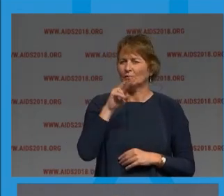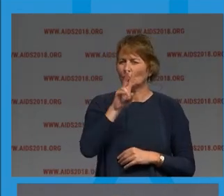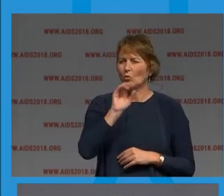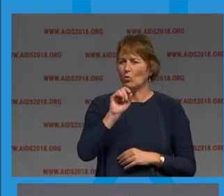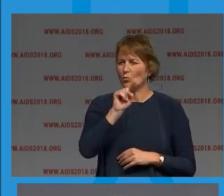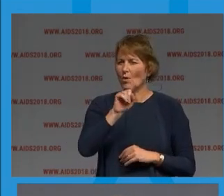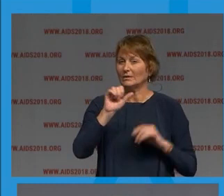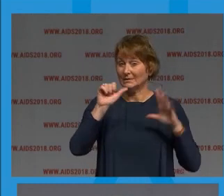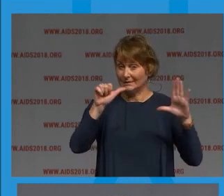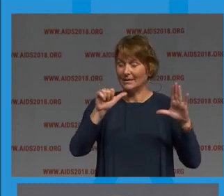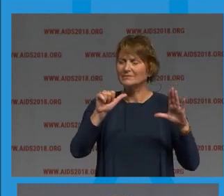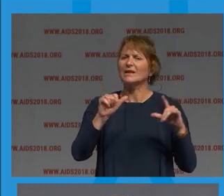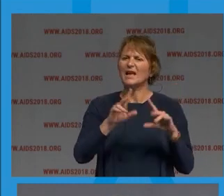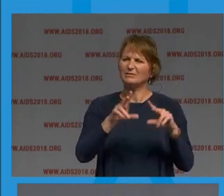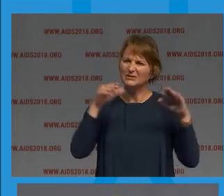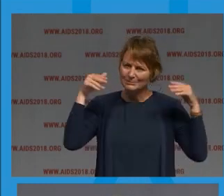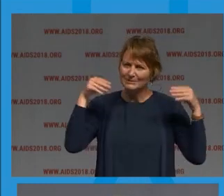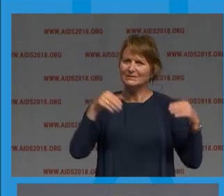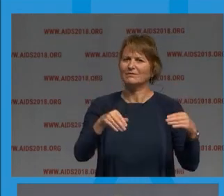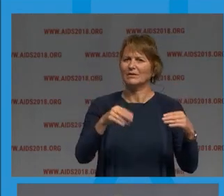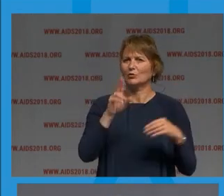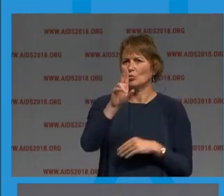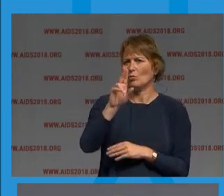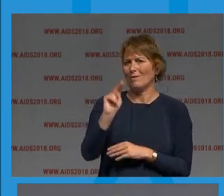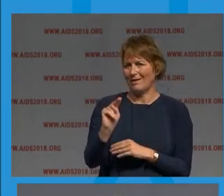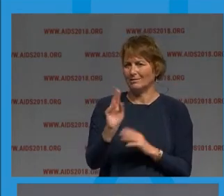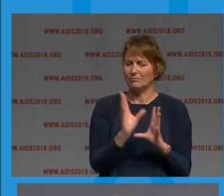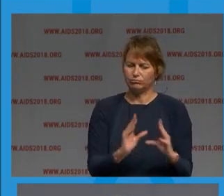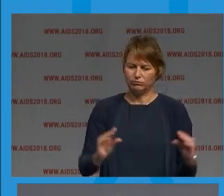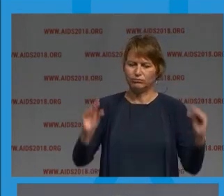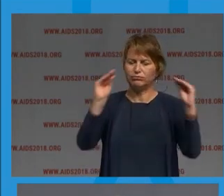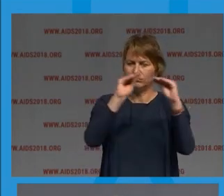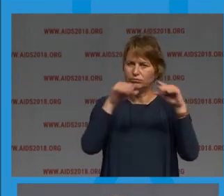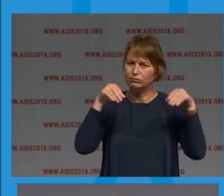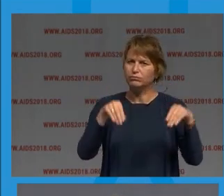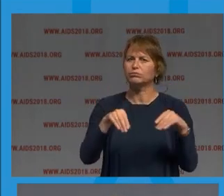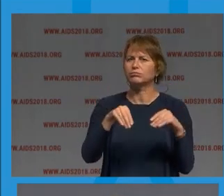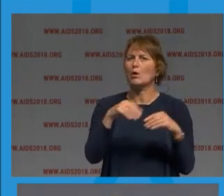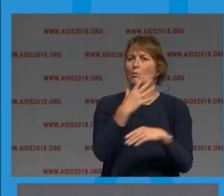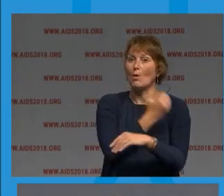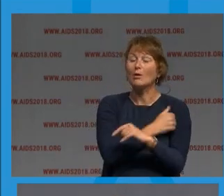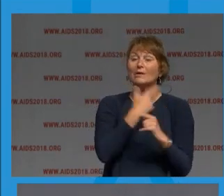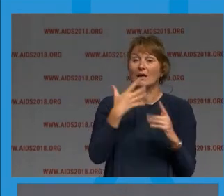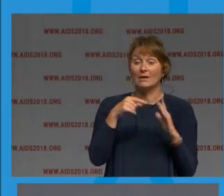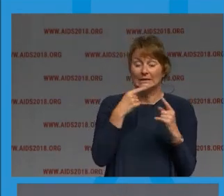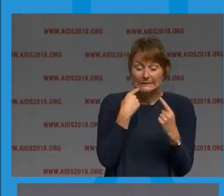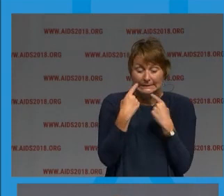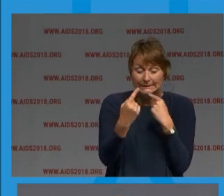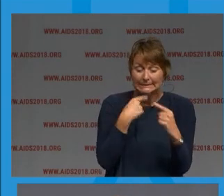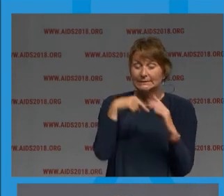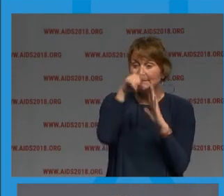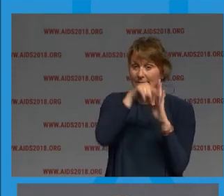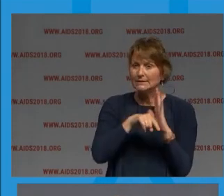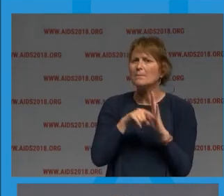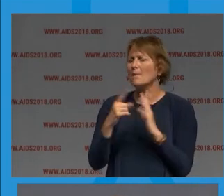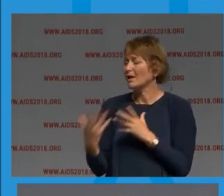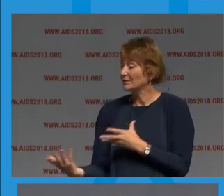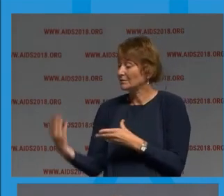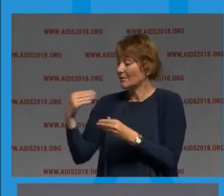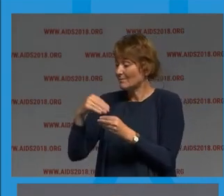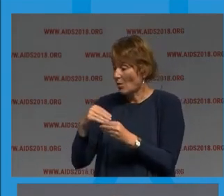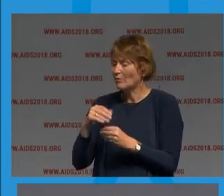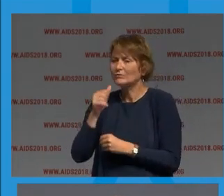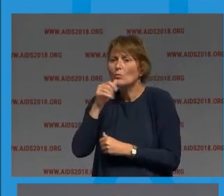Drugs called for gender mainstreaming in drug policies and stressed the need to involve women at all stages